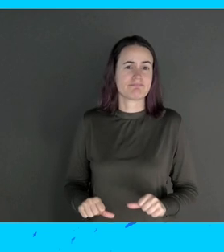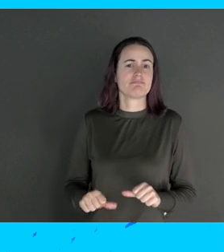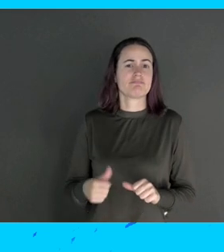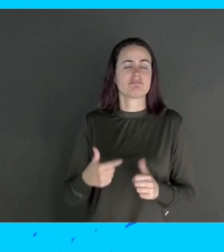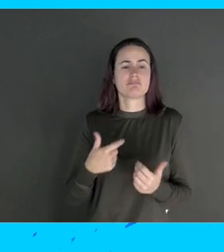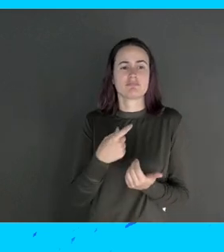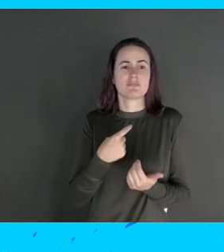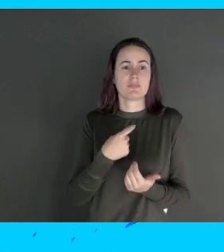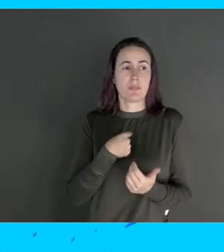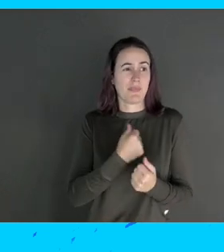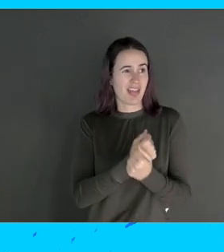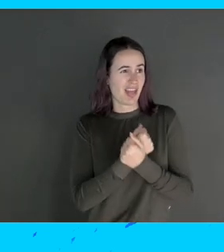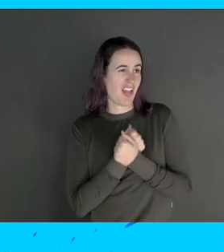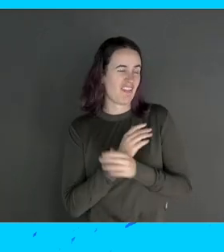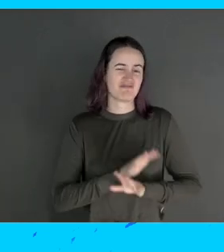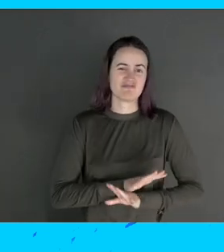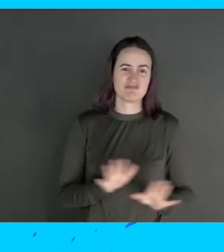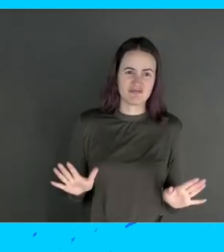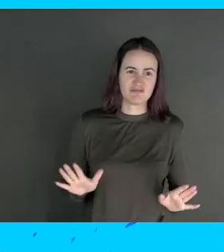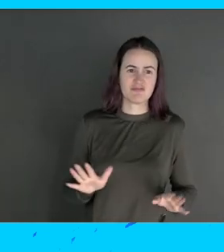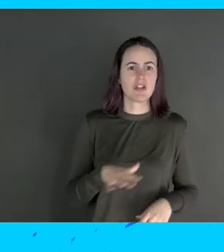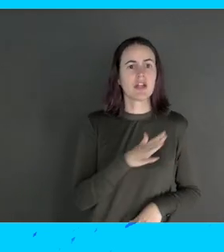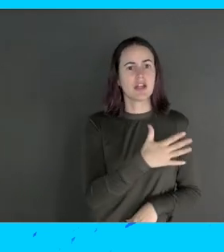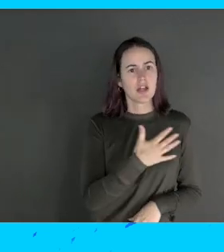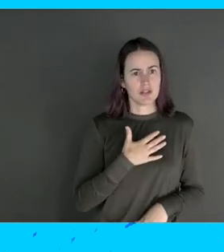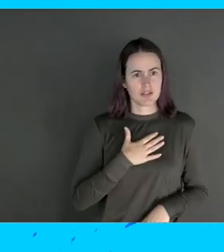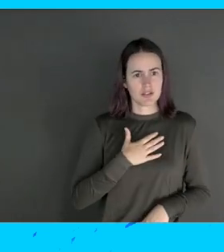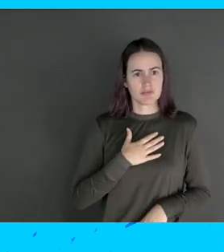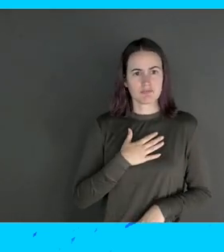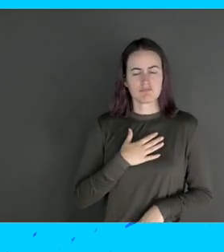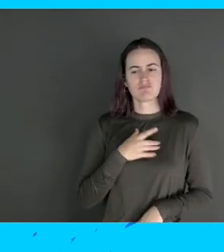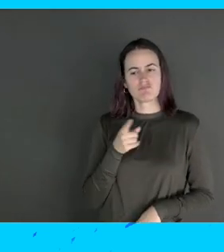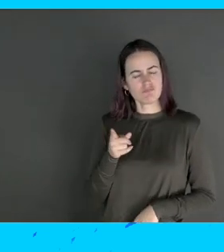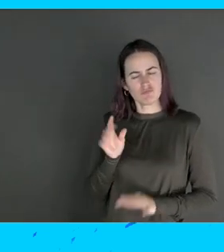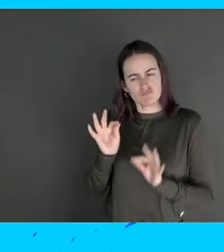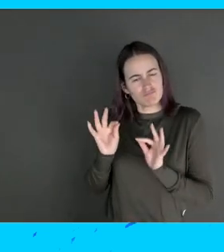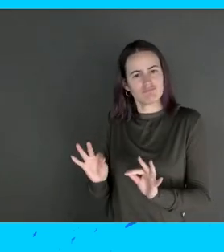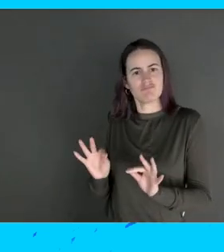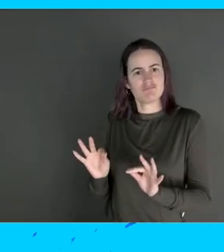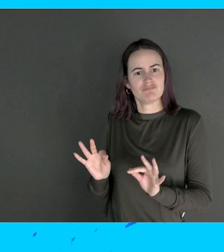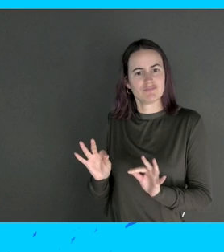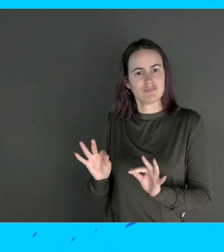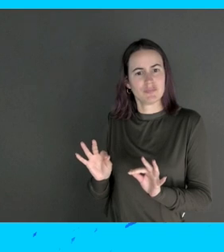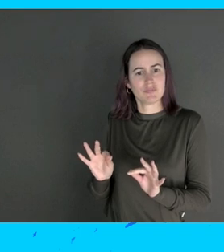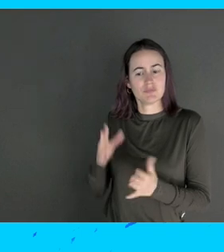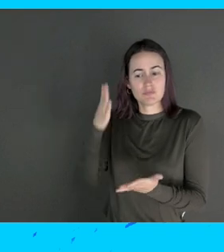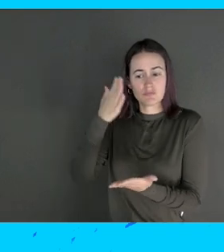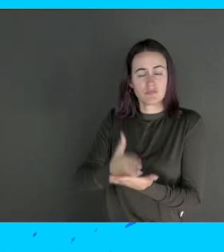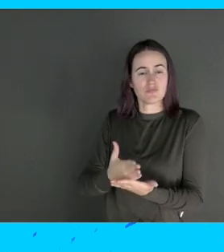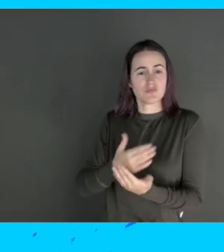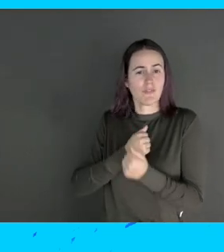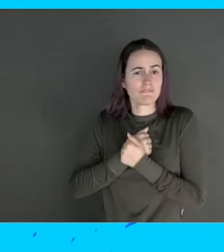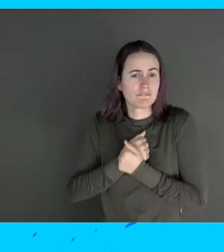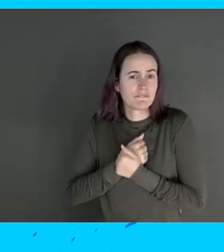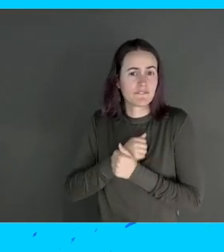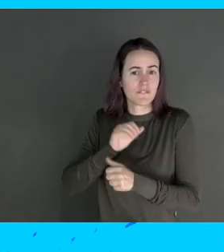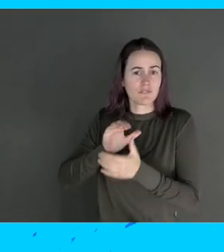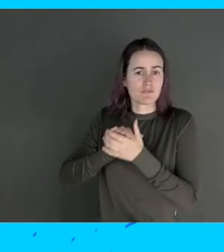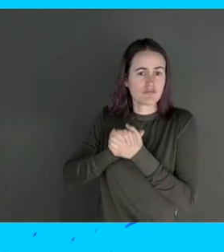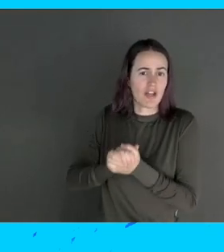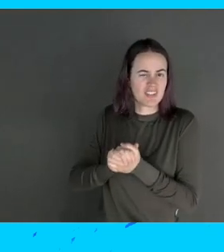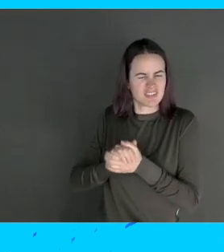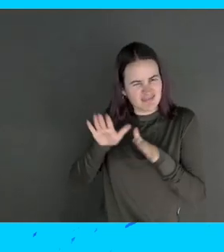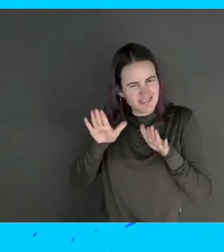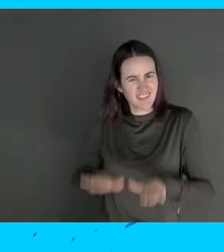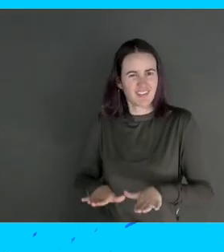affirming message. "Innocent, you are valid the way you are. True love and true friends will always stay." Dr.